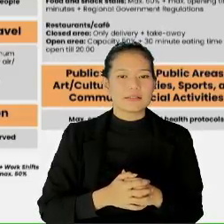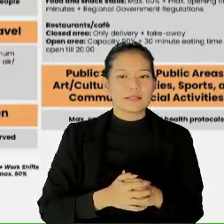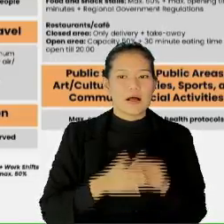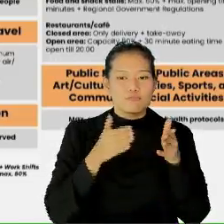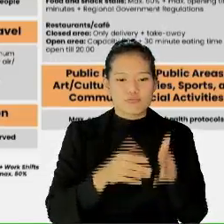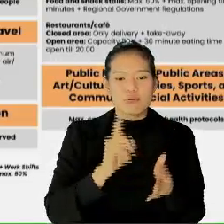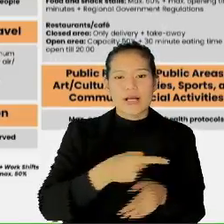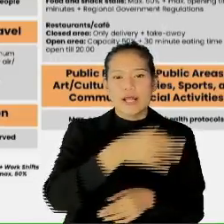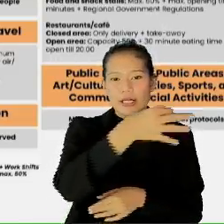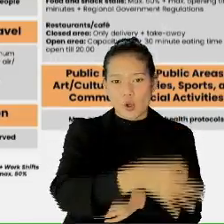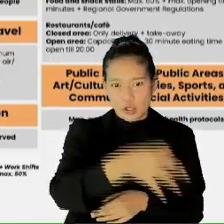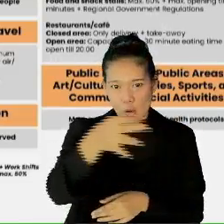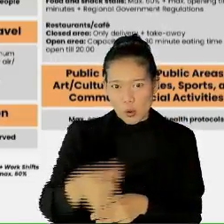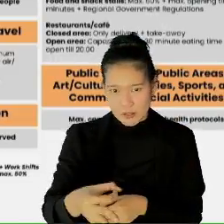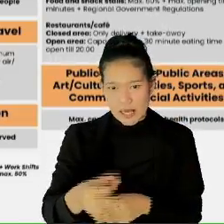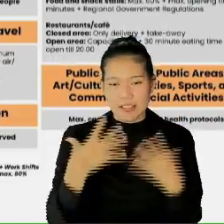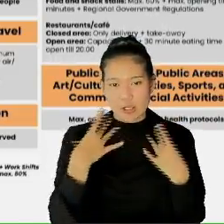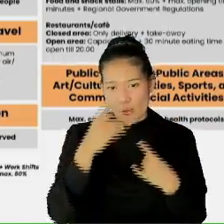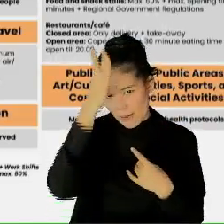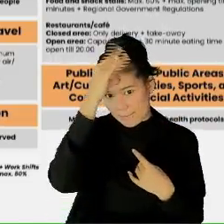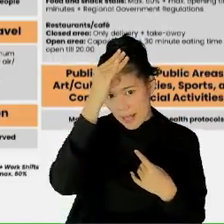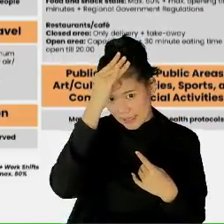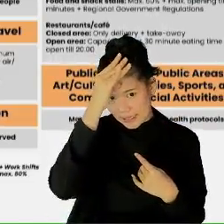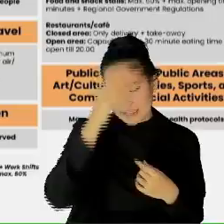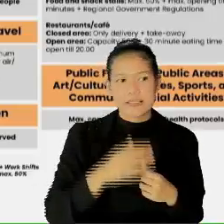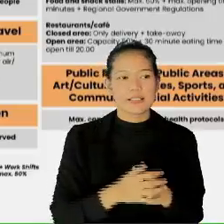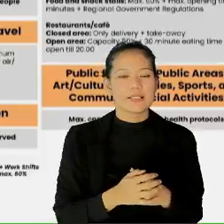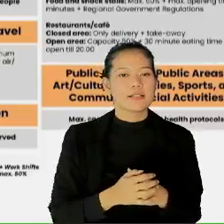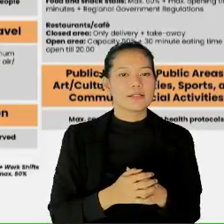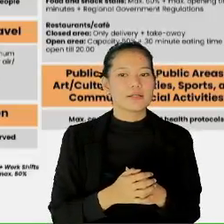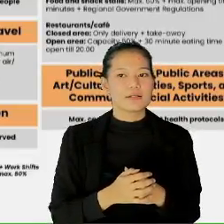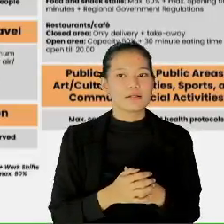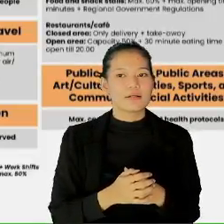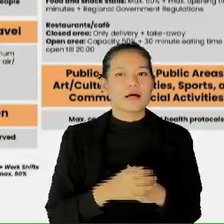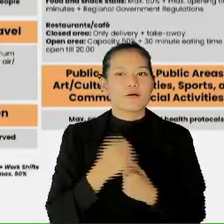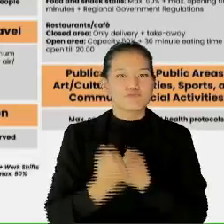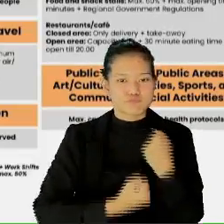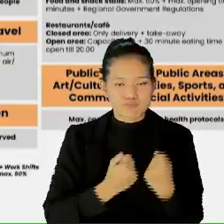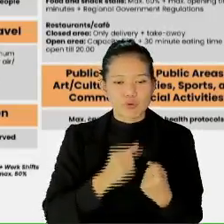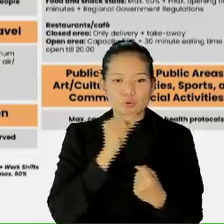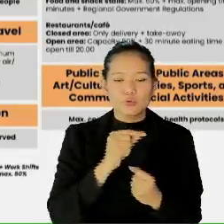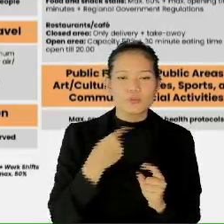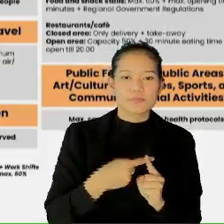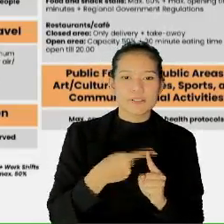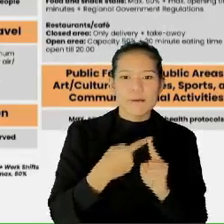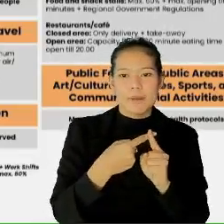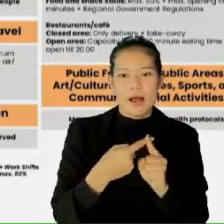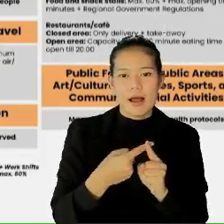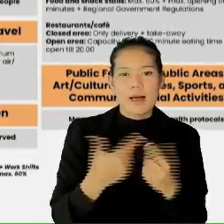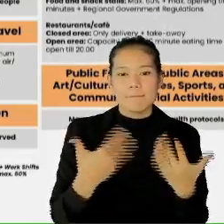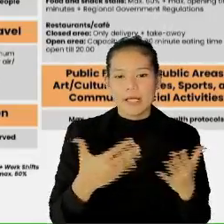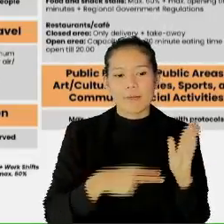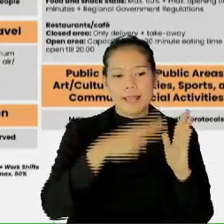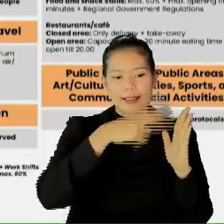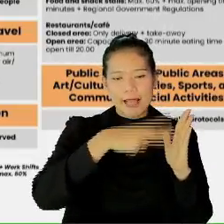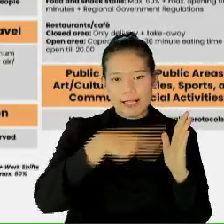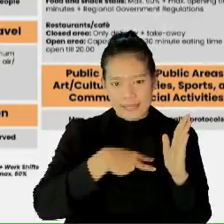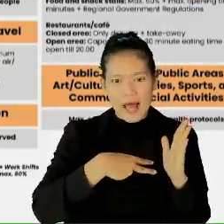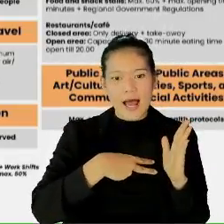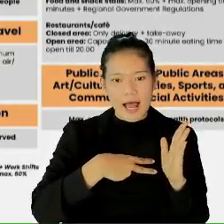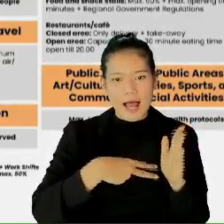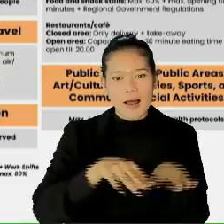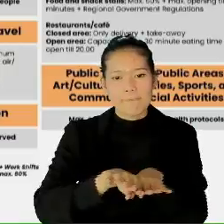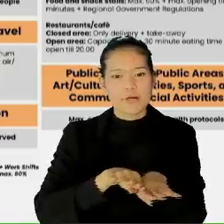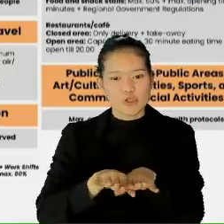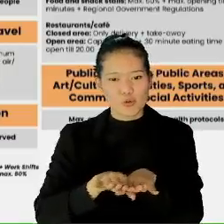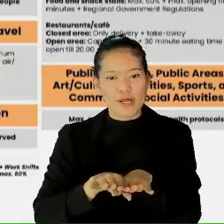city level in the Java Bali region is due to efforts to improve data analysis through